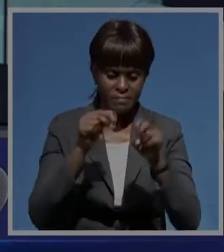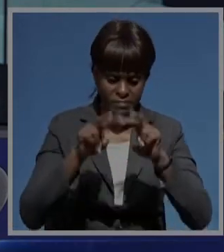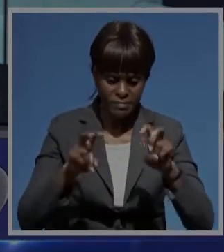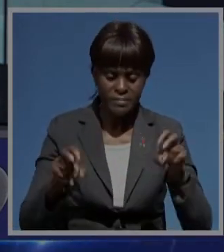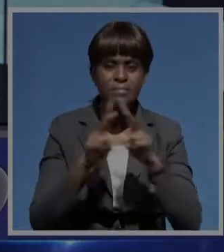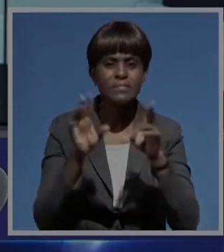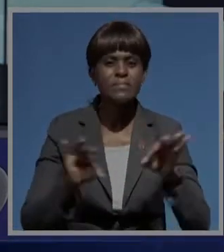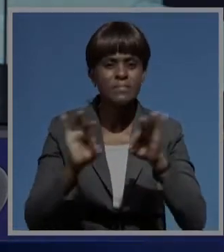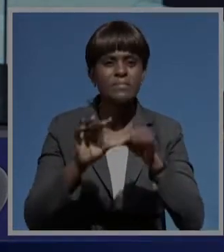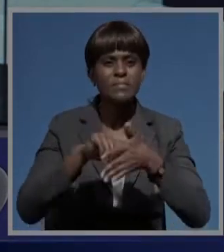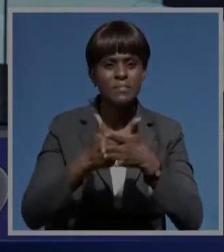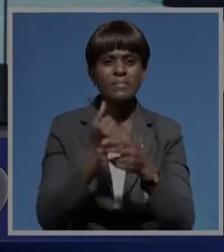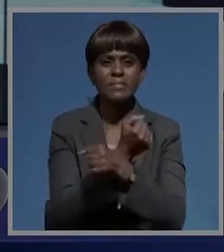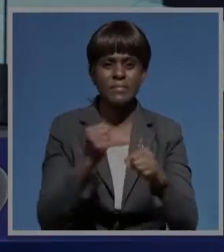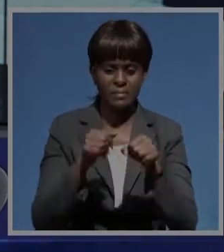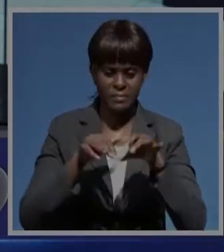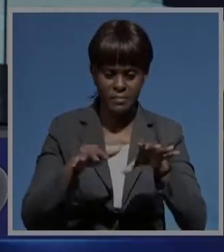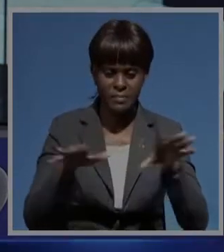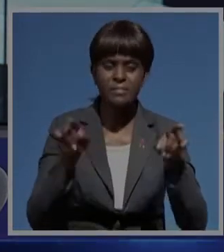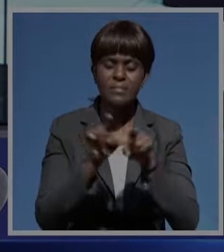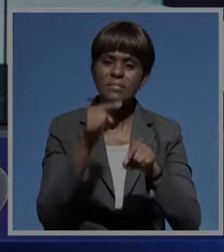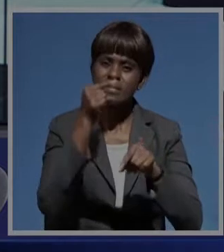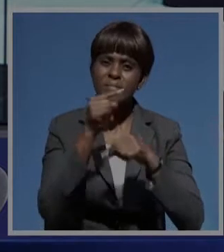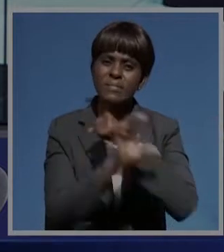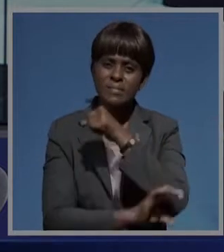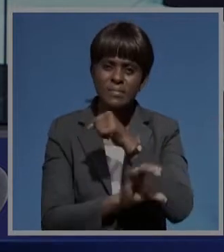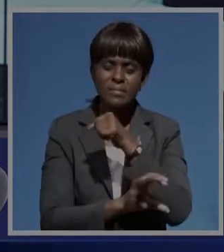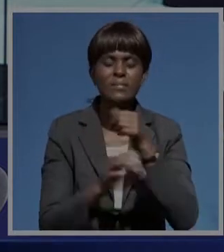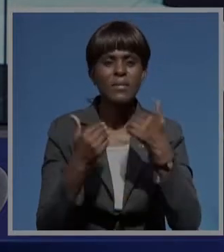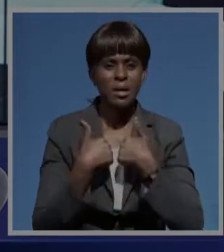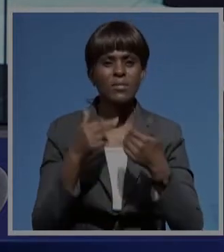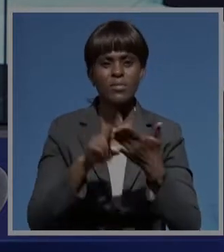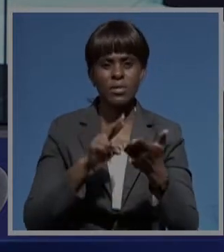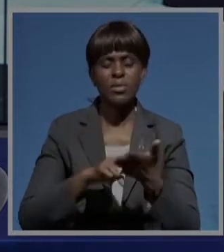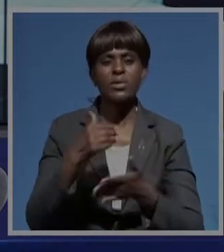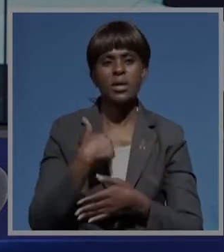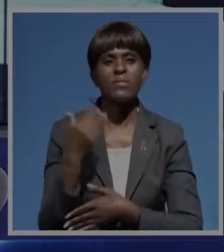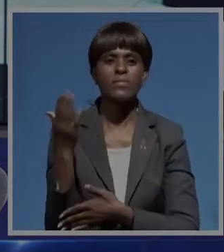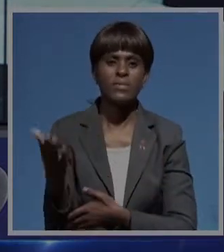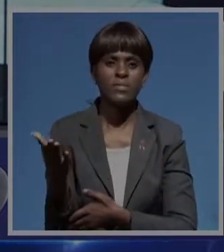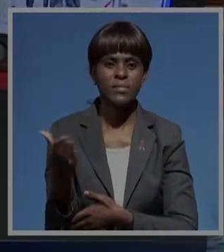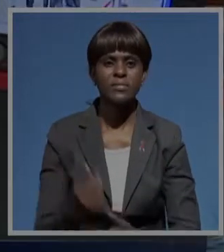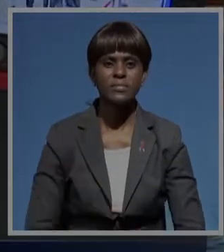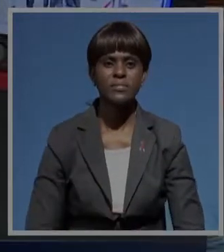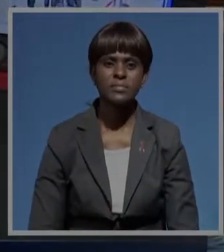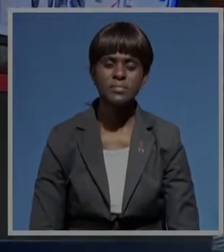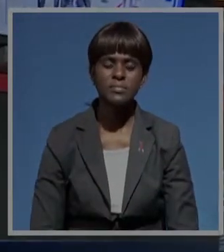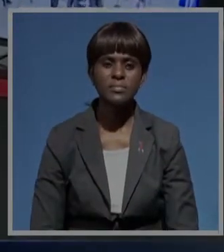in mitigating the spread of the virus in the country. Brian Mwale has more in the following report.